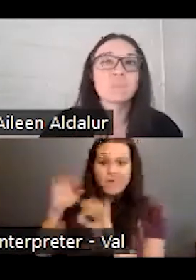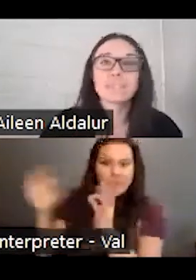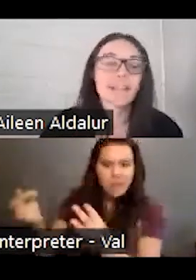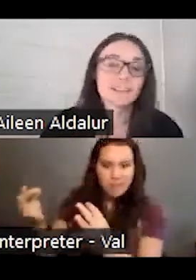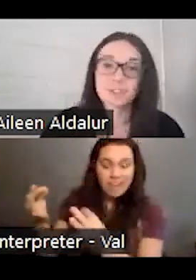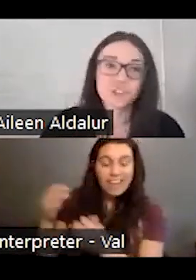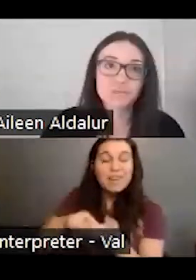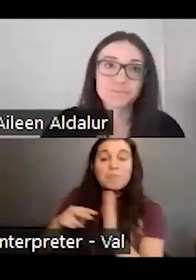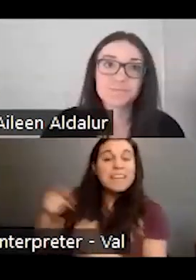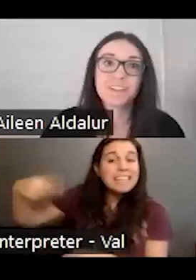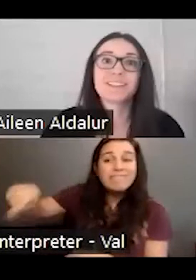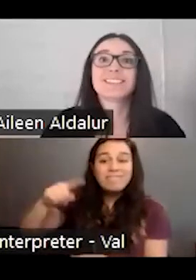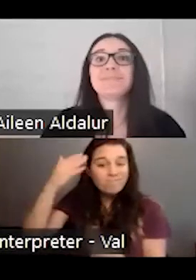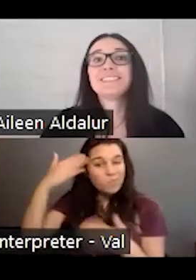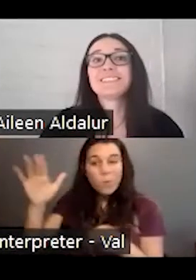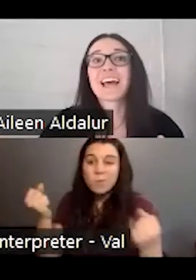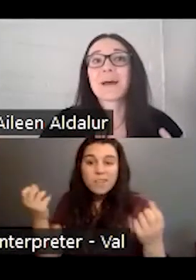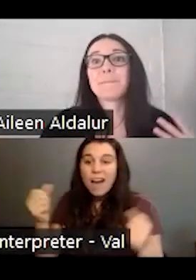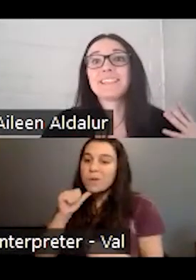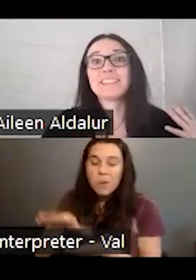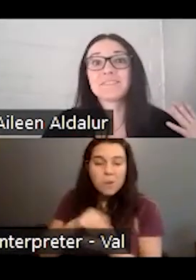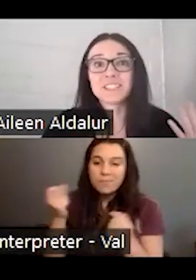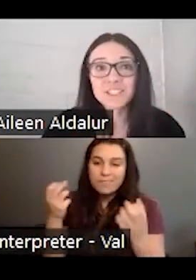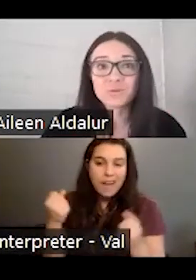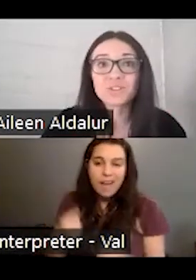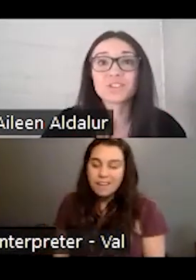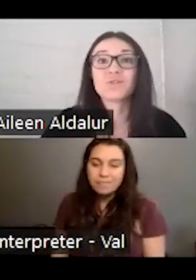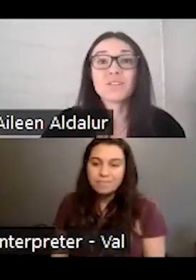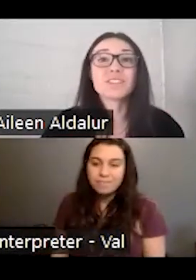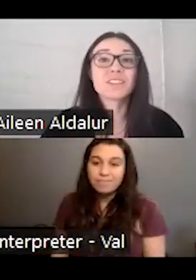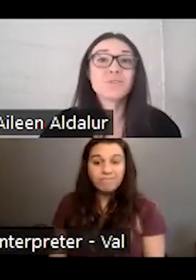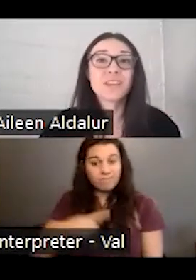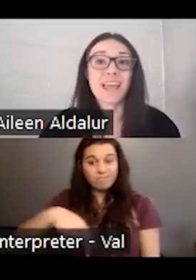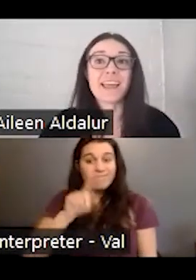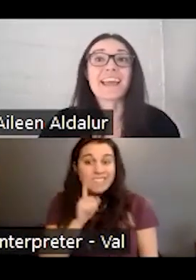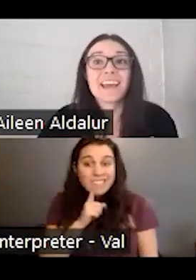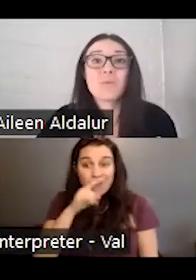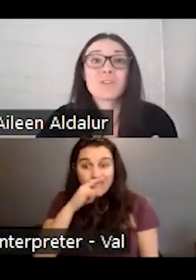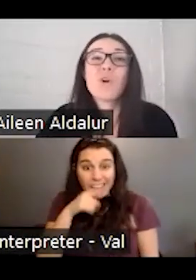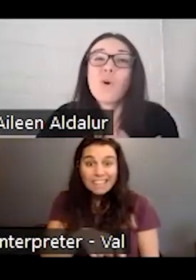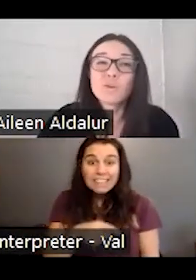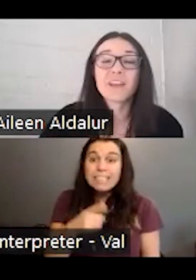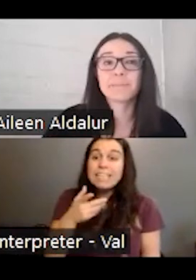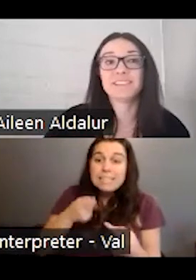not learn American Sign Language. This means that many deaf individuals struggle to communicate and connect with their own